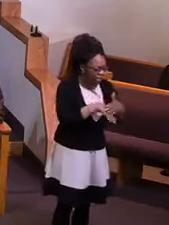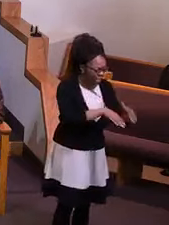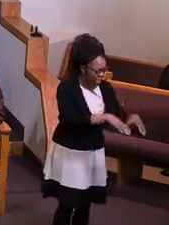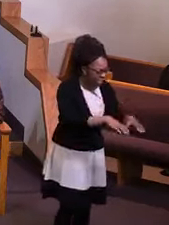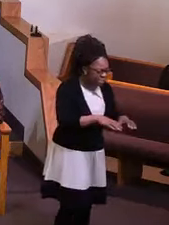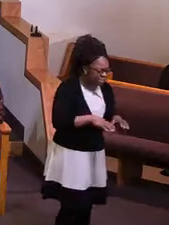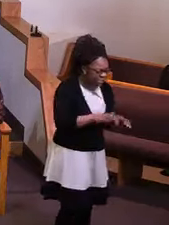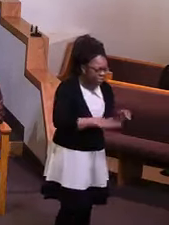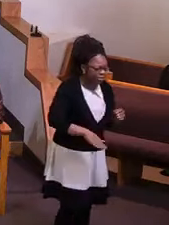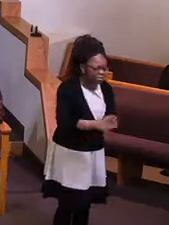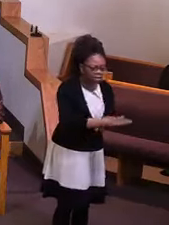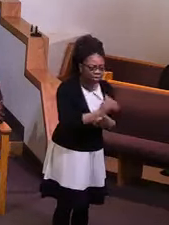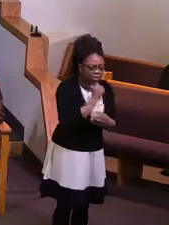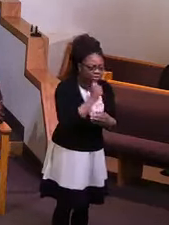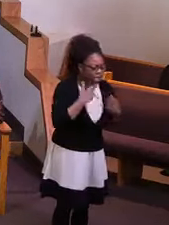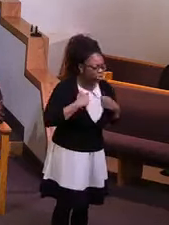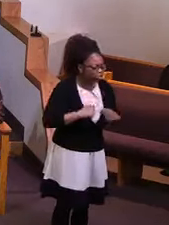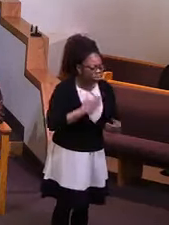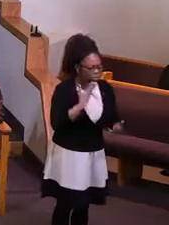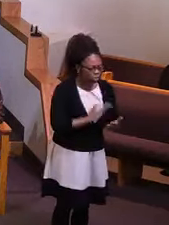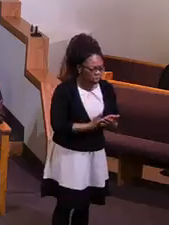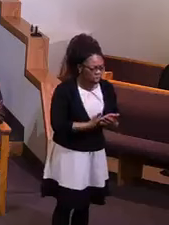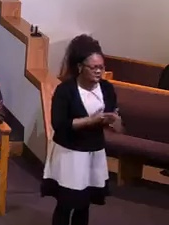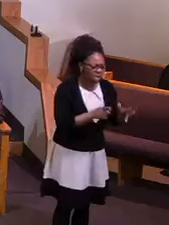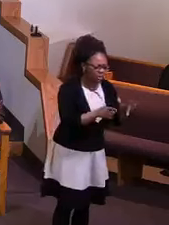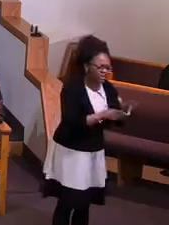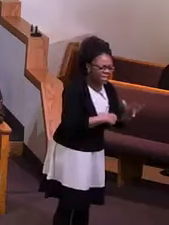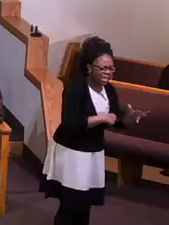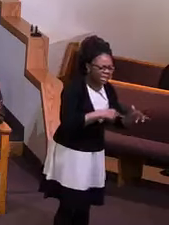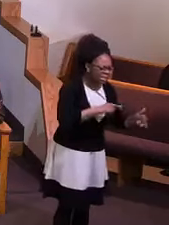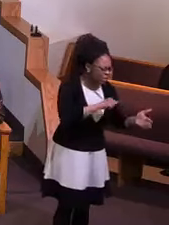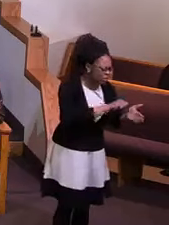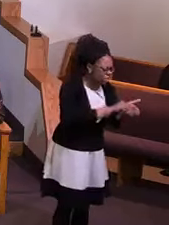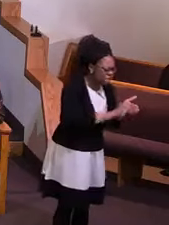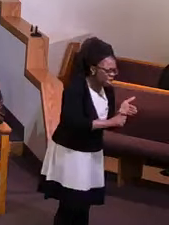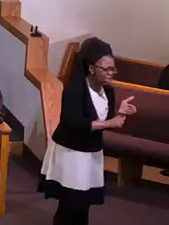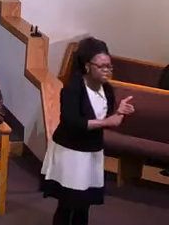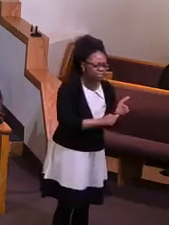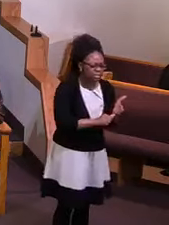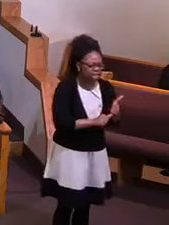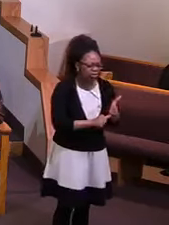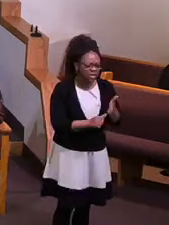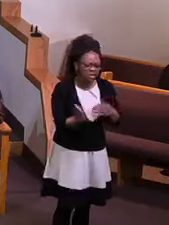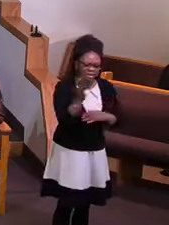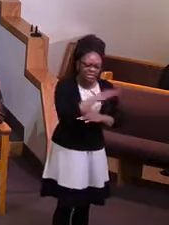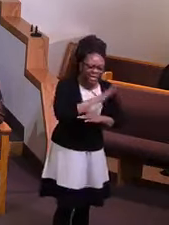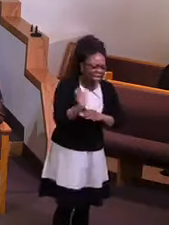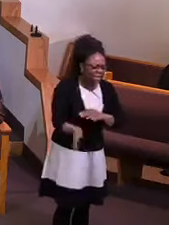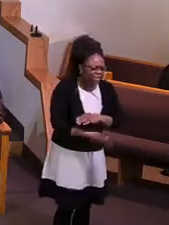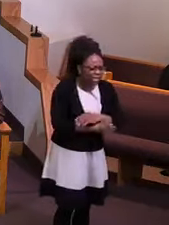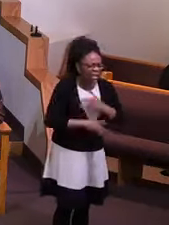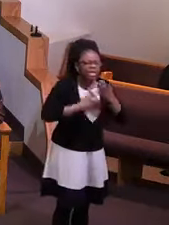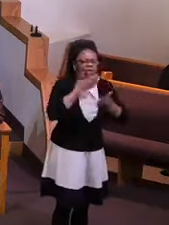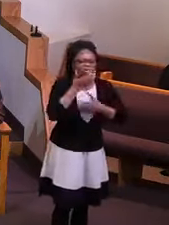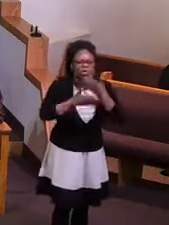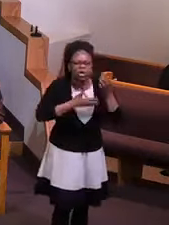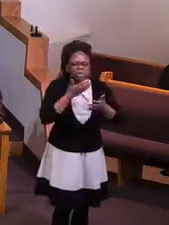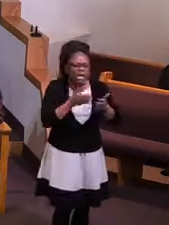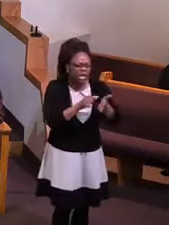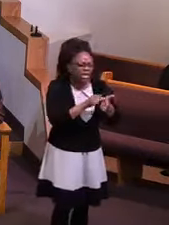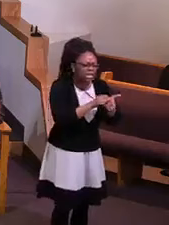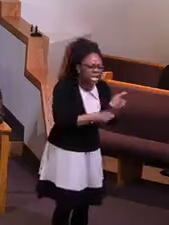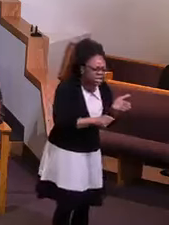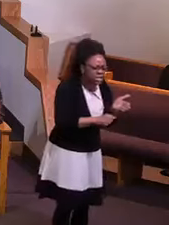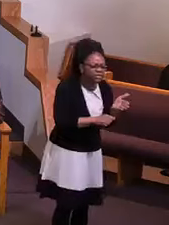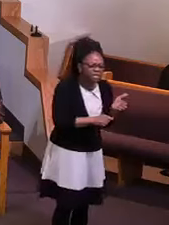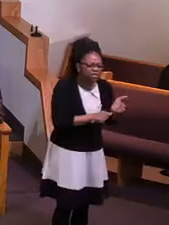not dressed well. He was naked. He was hurting himself, afflicting himself day and night. He was screaming and hollering, cutting himself,